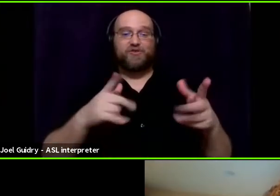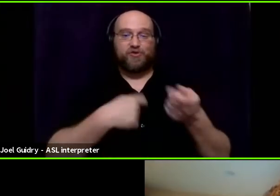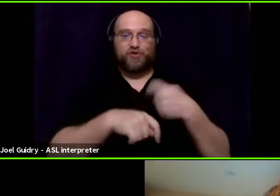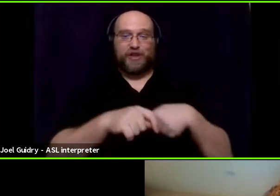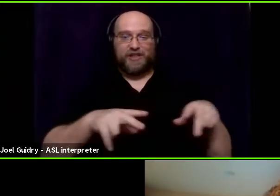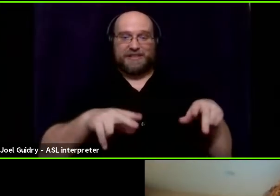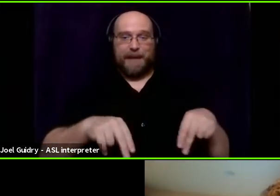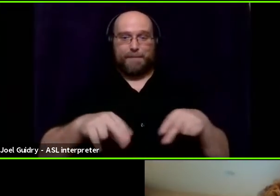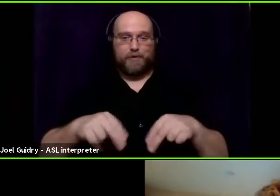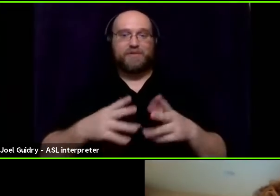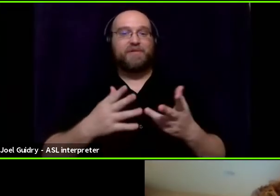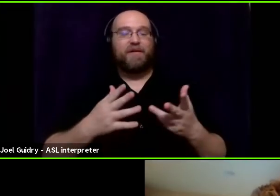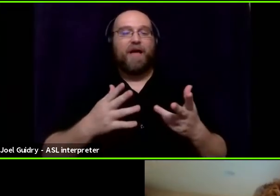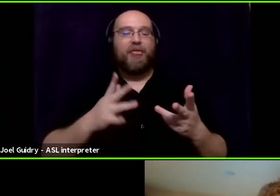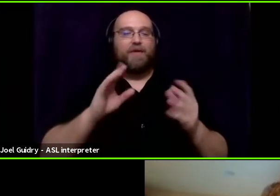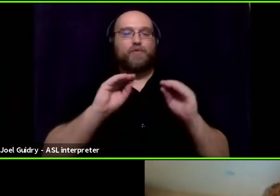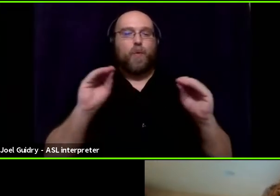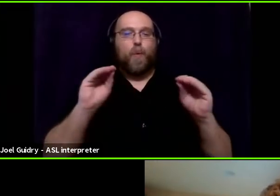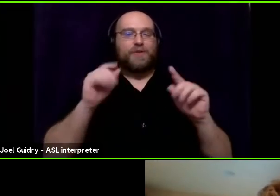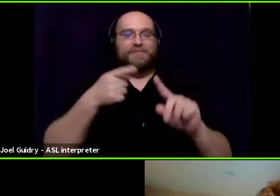specific guidance on that.